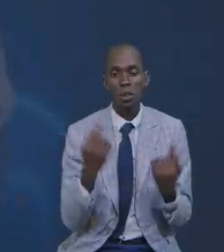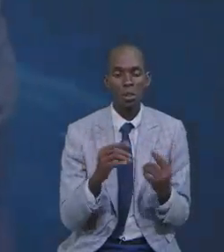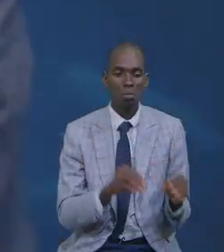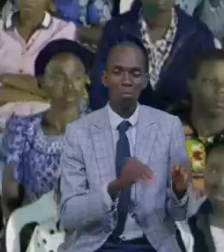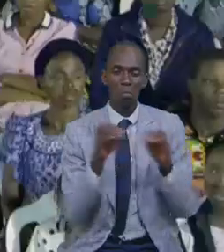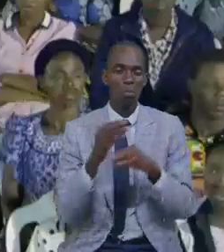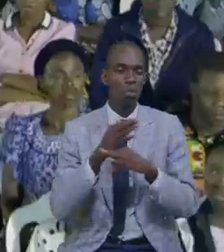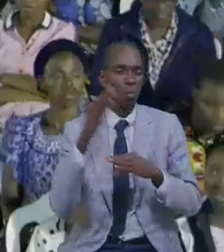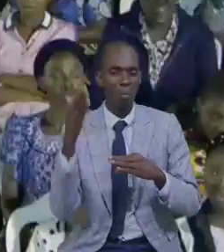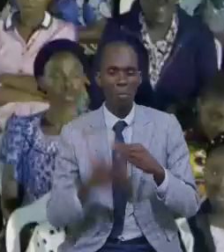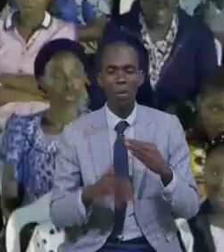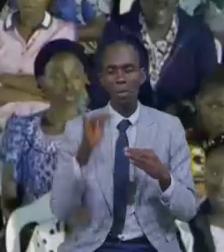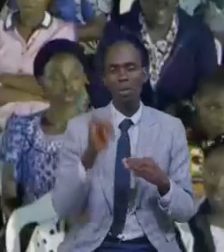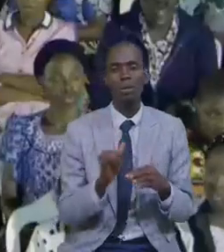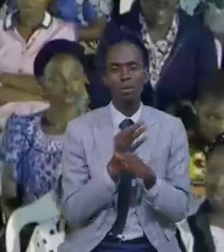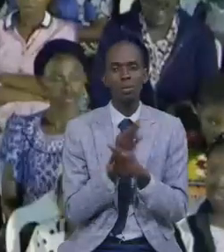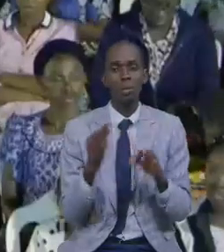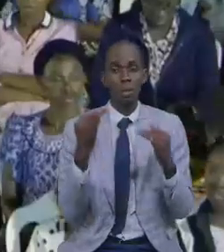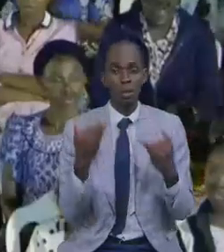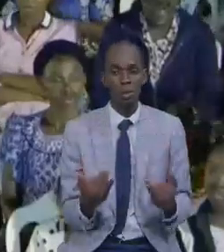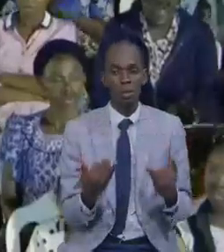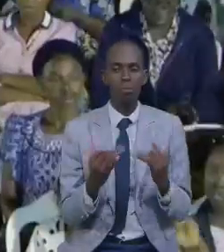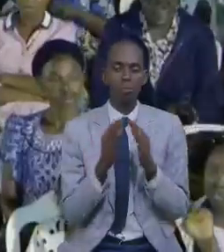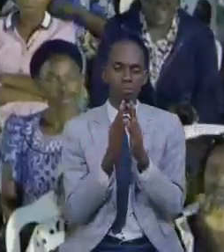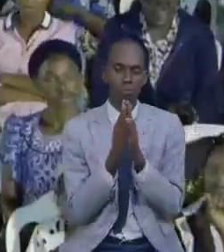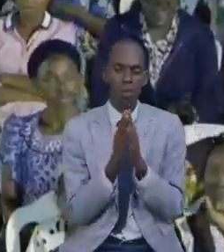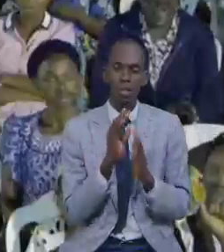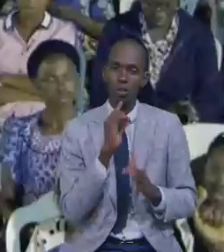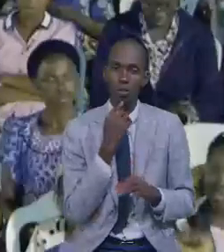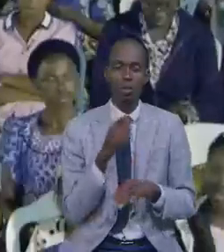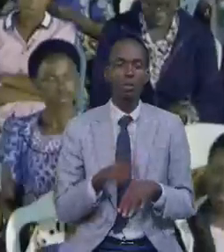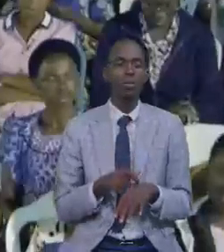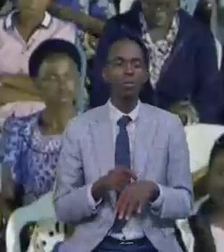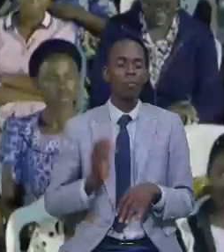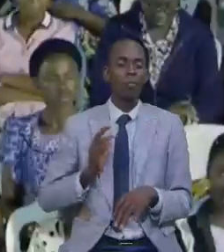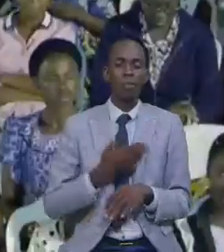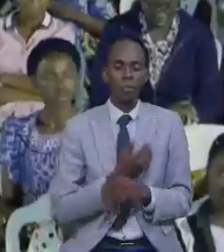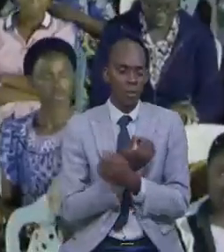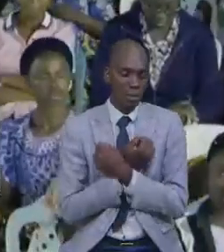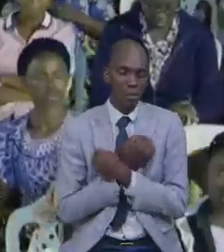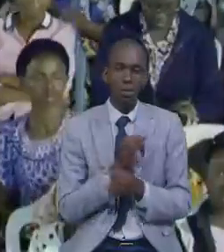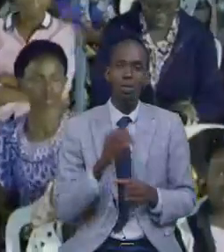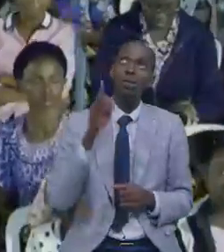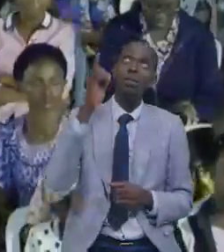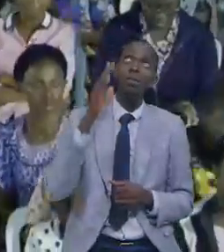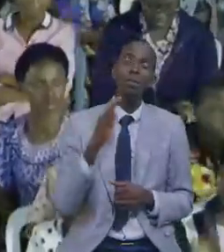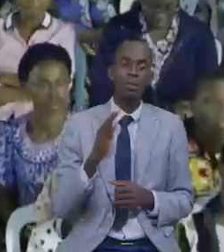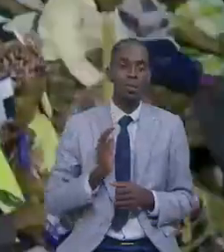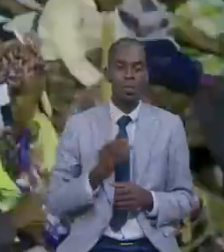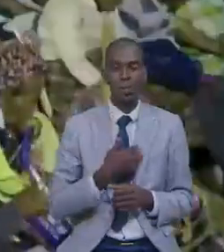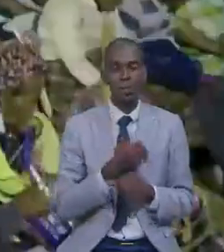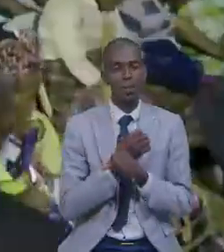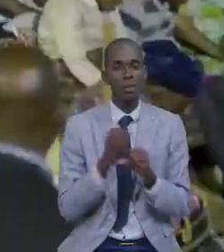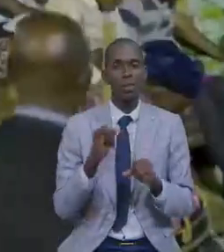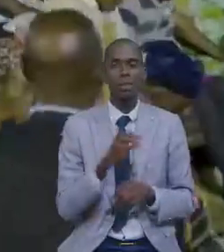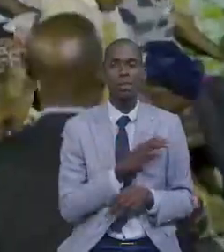Heads bowed and eyes closed. Our loving God, a saving Christ,